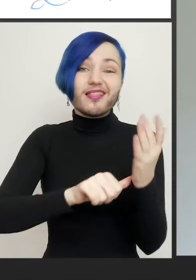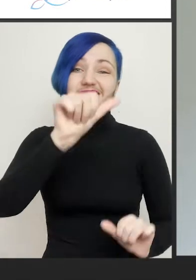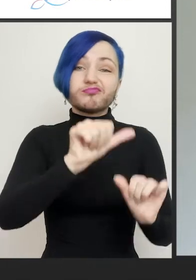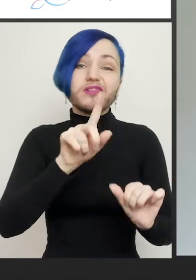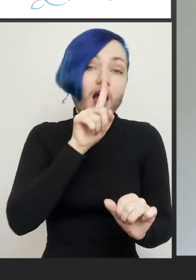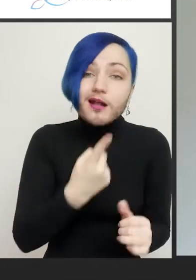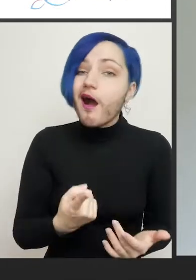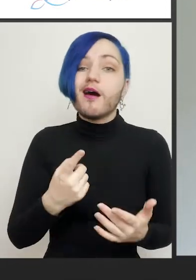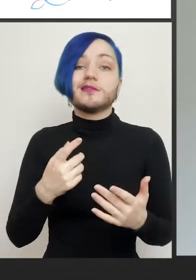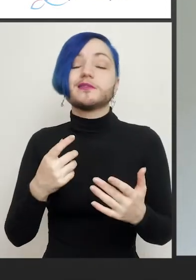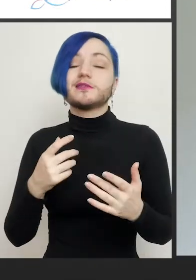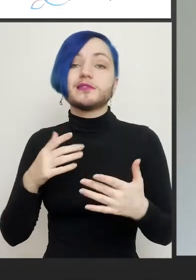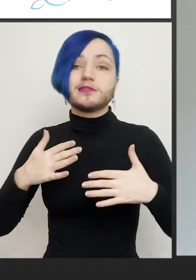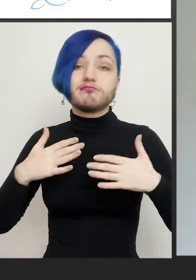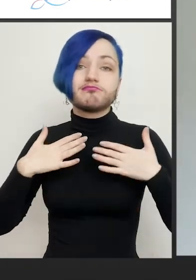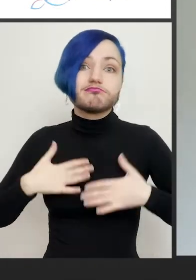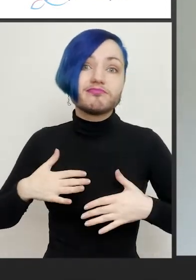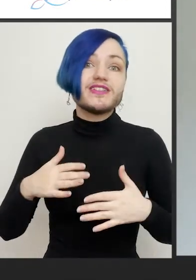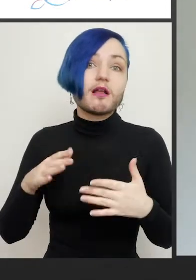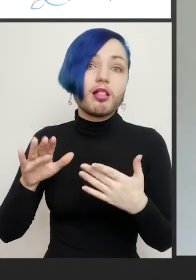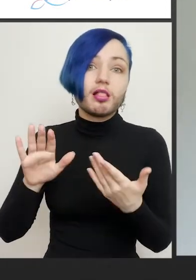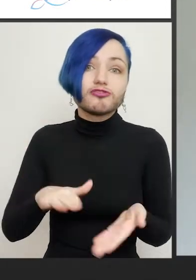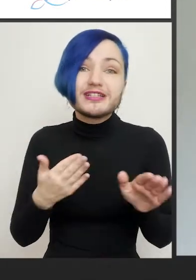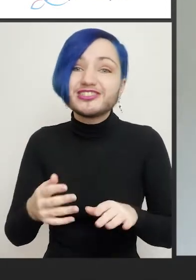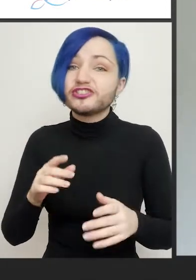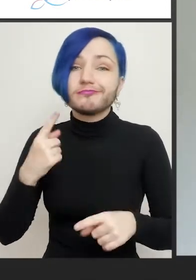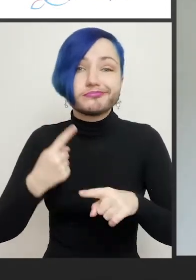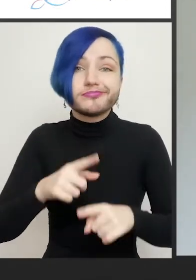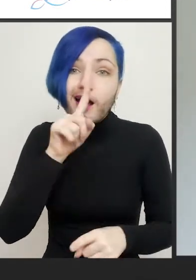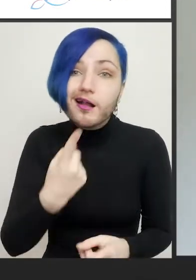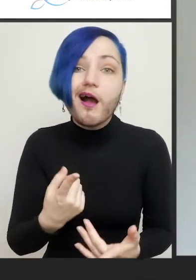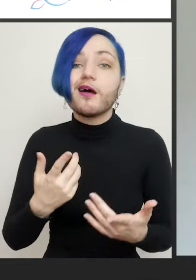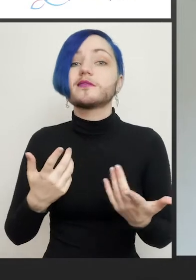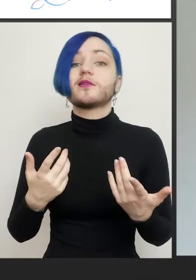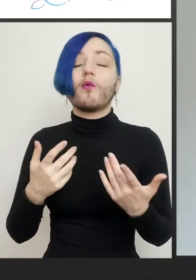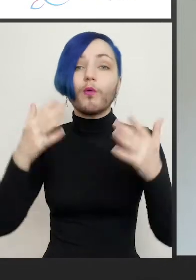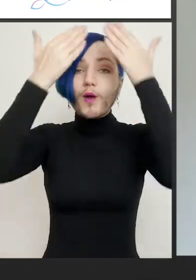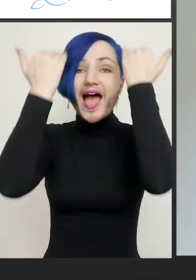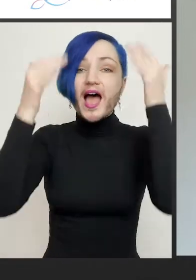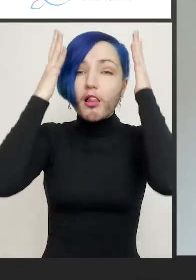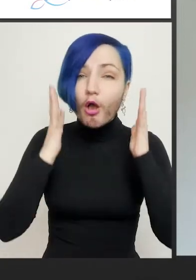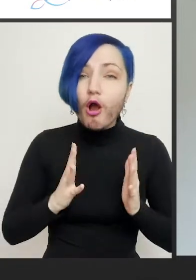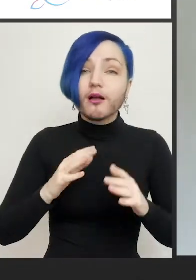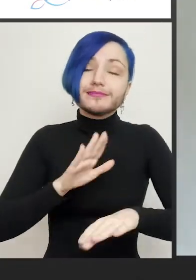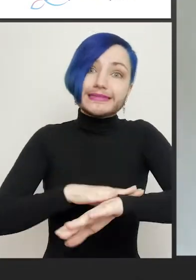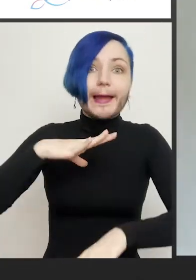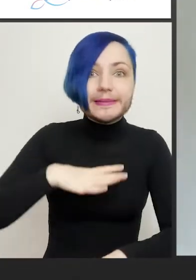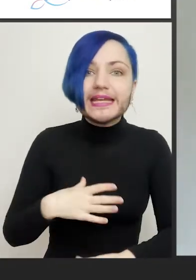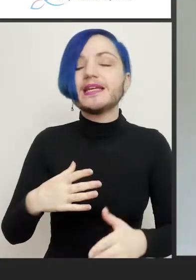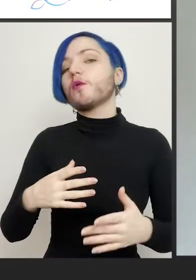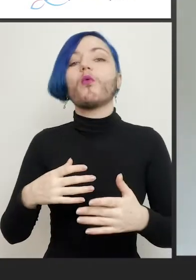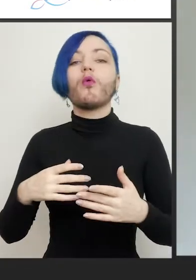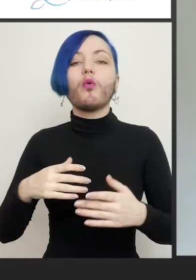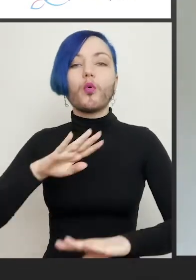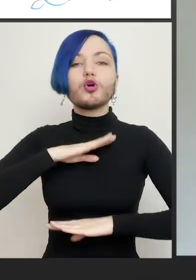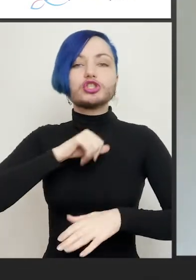up, you know, if you want to grow your hair long, or if, you know, you have to chest bind if you're transmasculine and you haven't had top surgery yet. You know, those